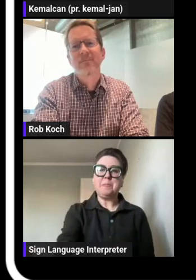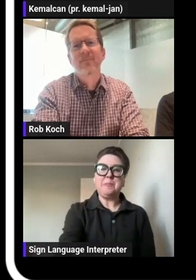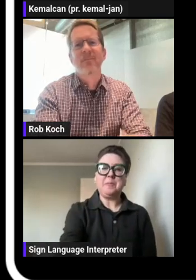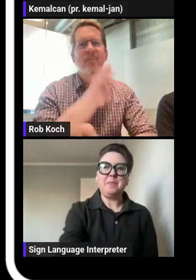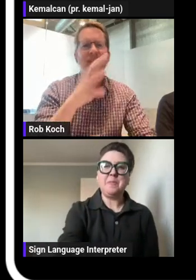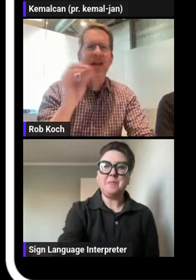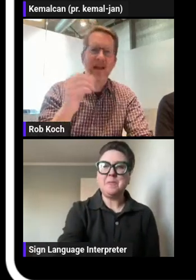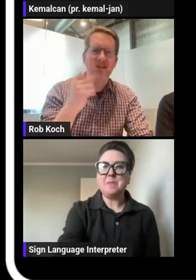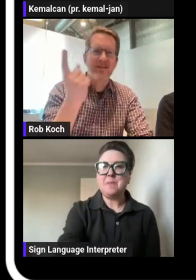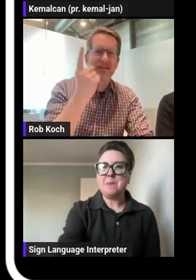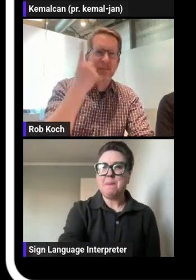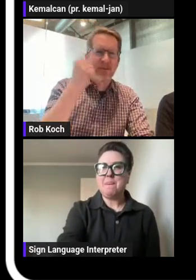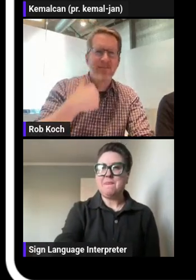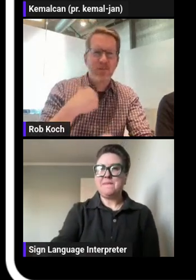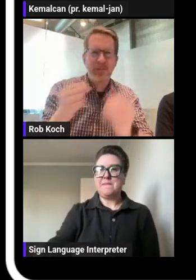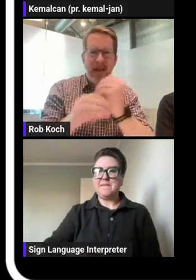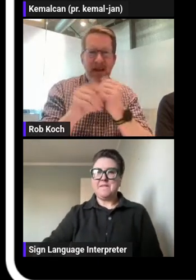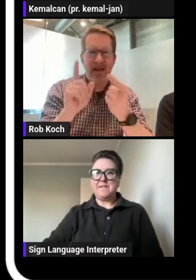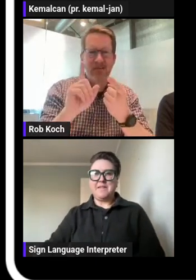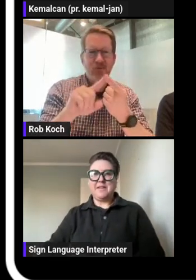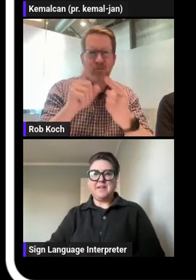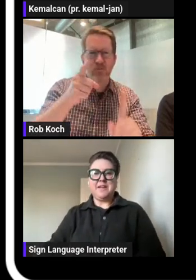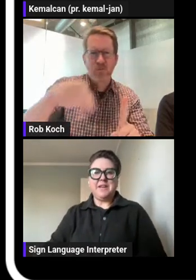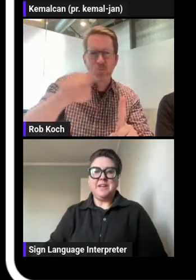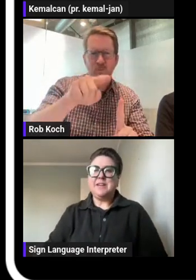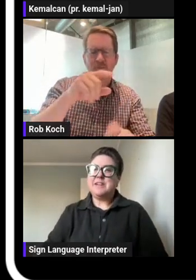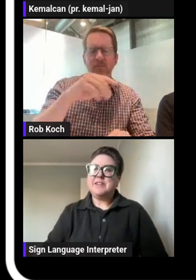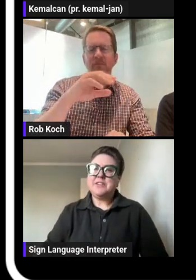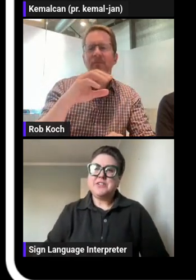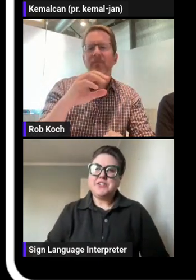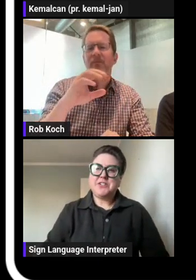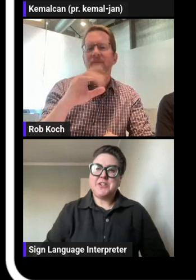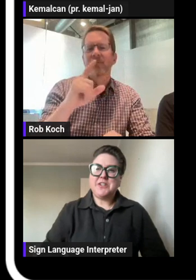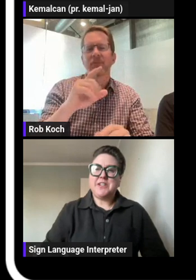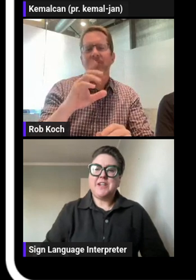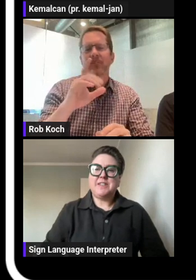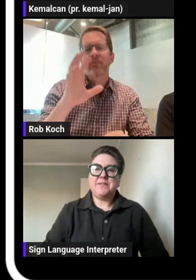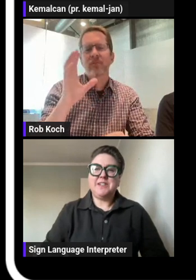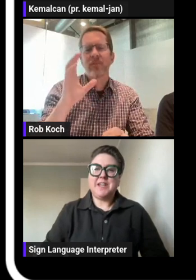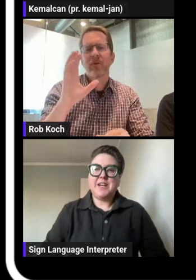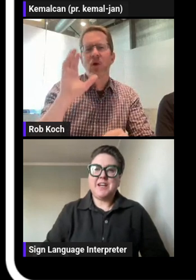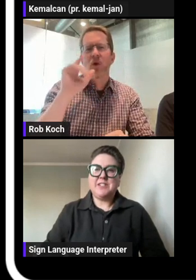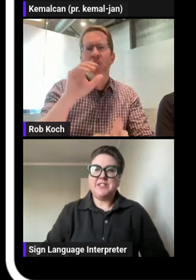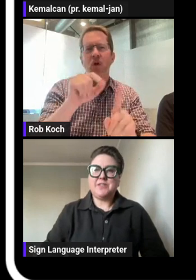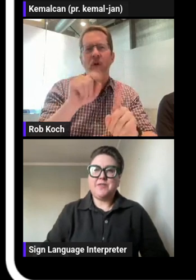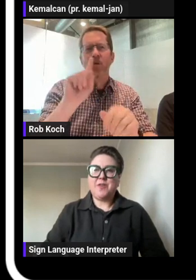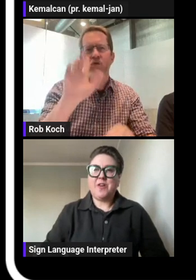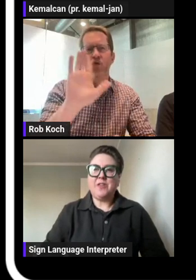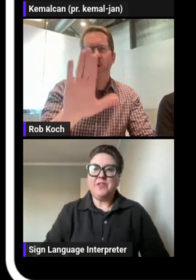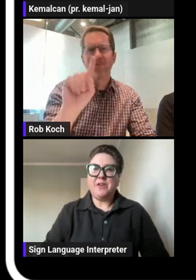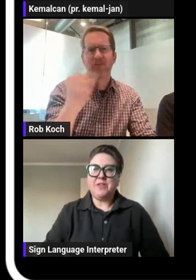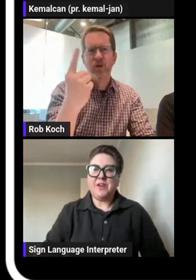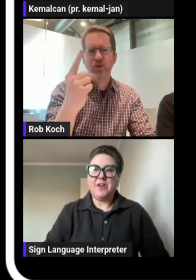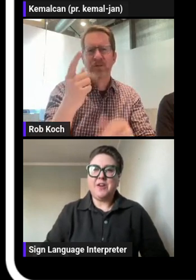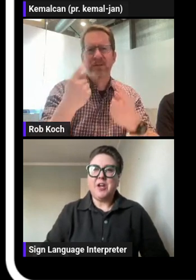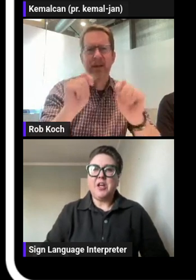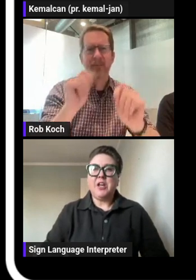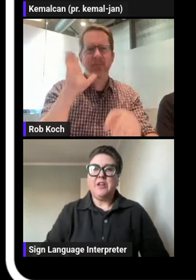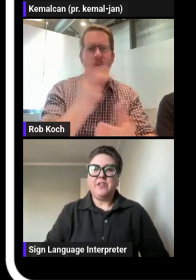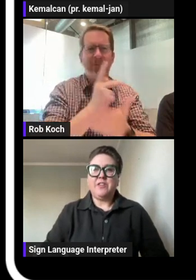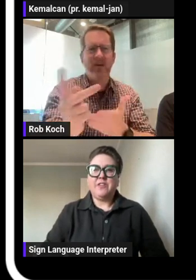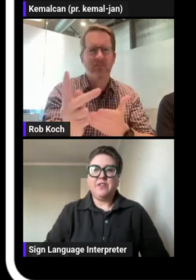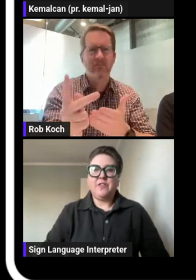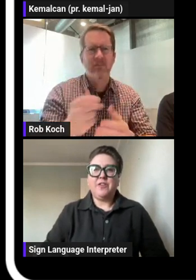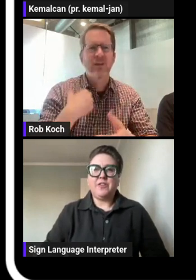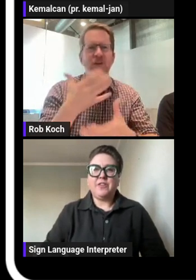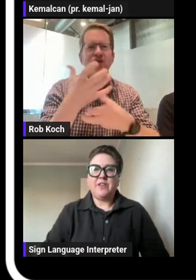Great. And Rob, any words for from yourself there? Sure, yeah, something to add just for all of you out there.